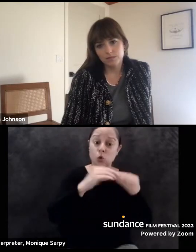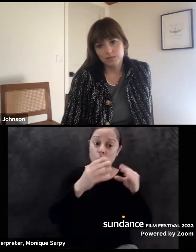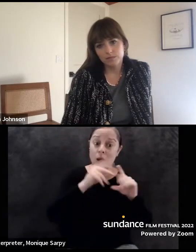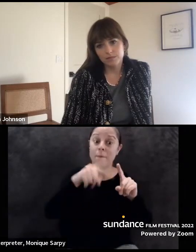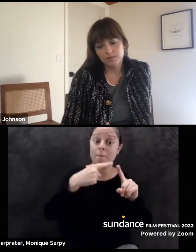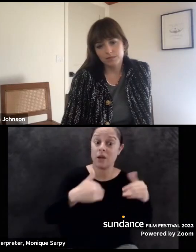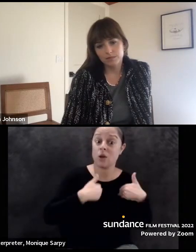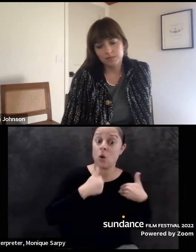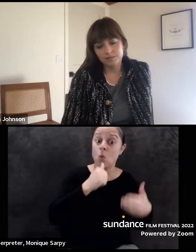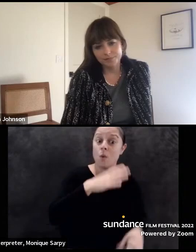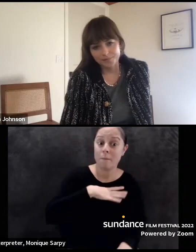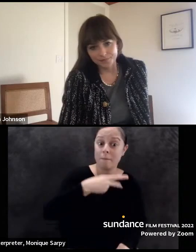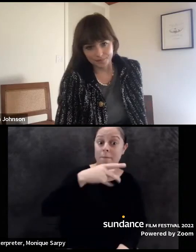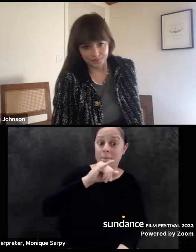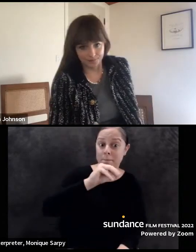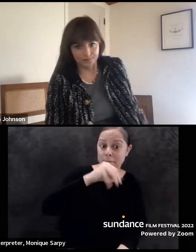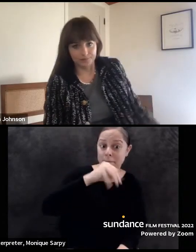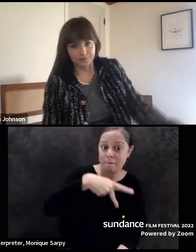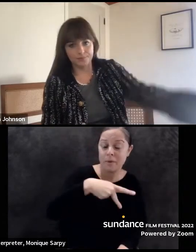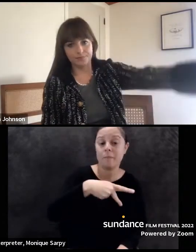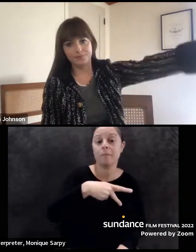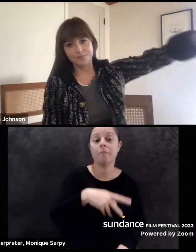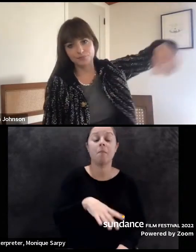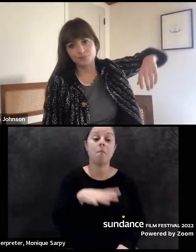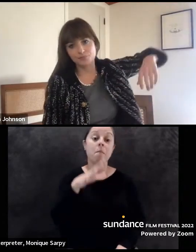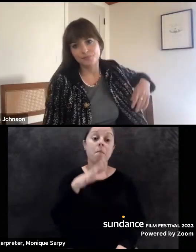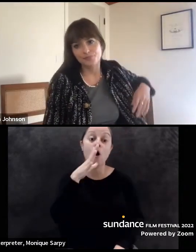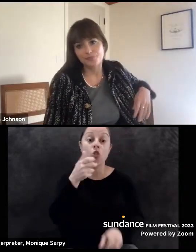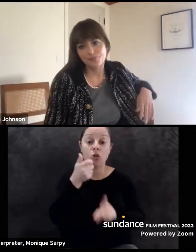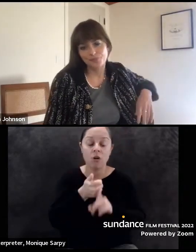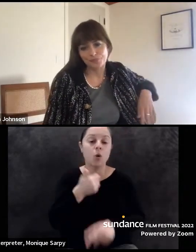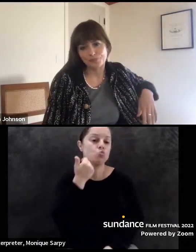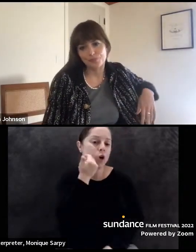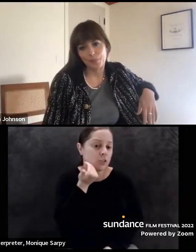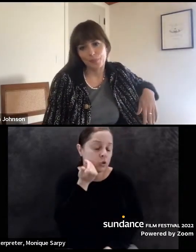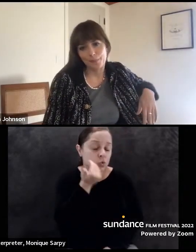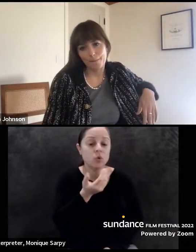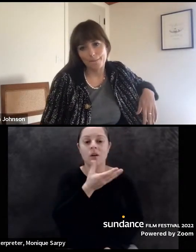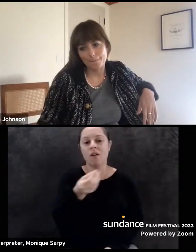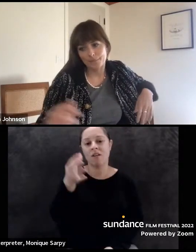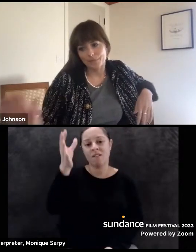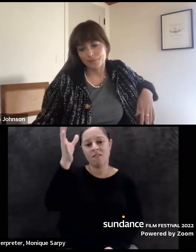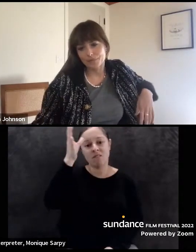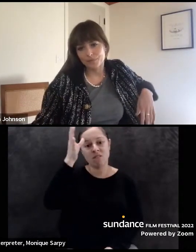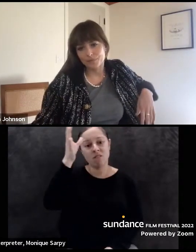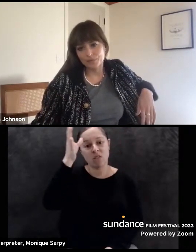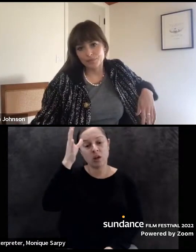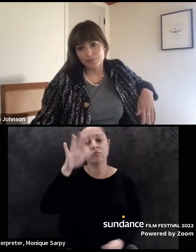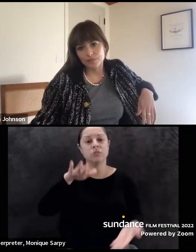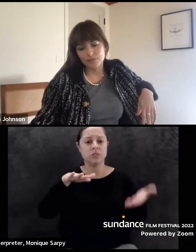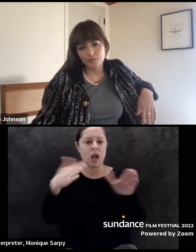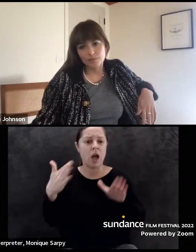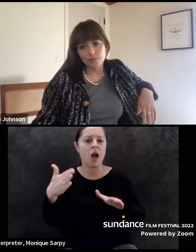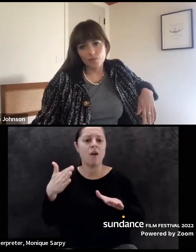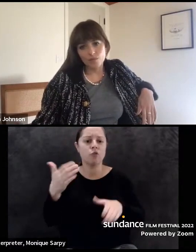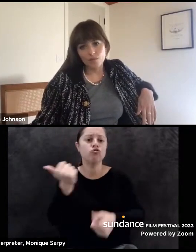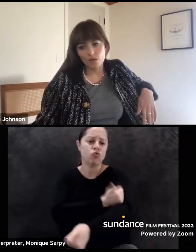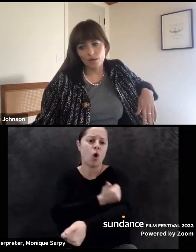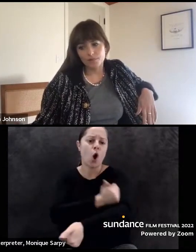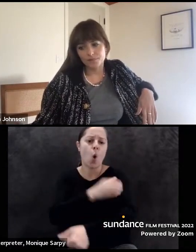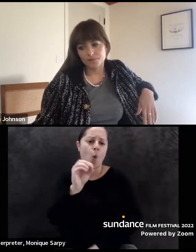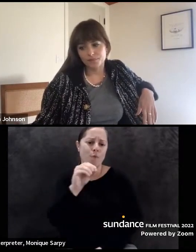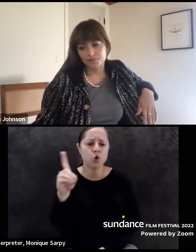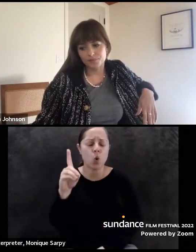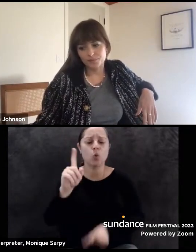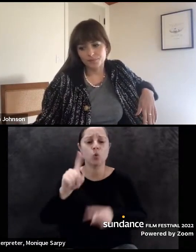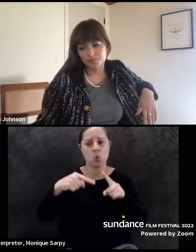woman who was a pimp. Her mother was a prostitute and her father was, he died of a drug overdose when she was a kid. And it was just about her journey